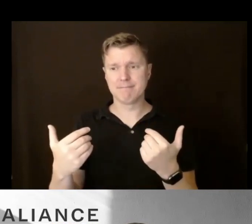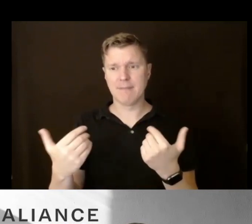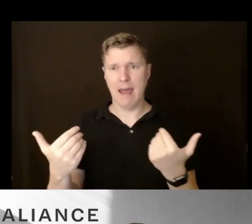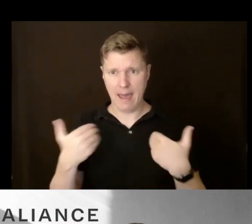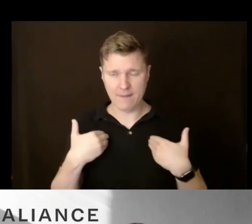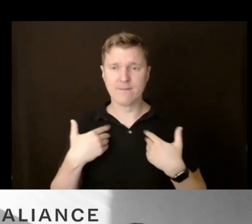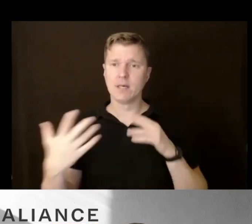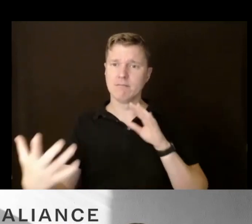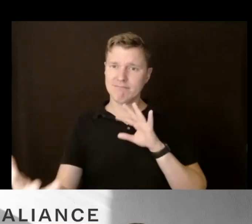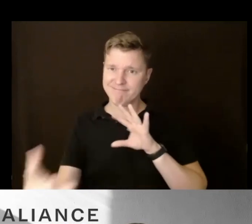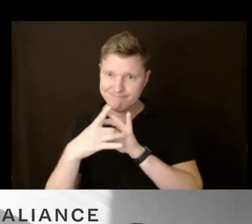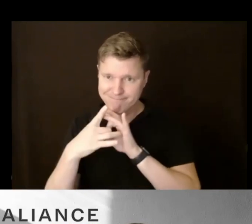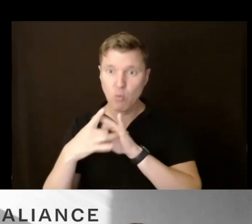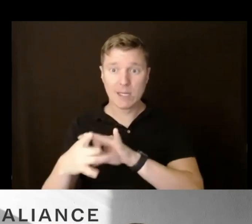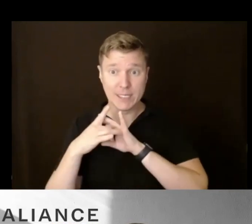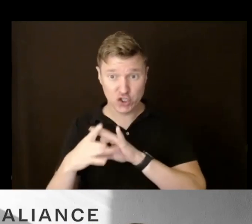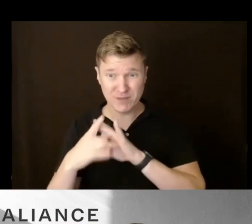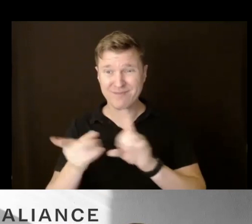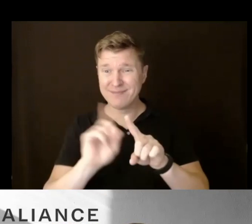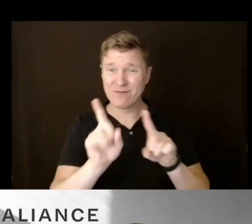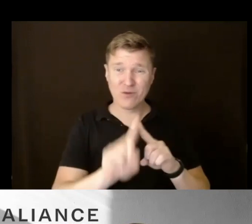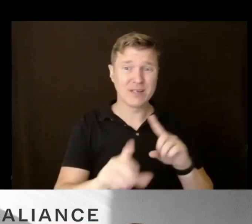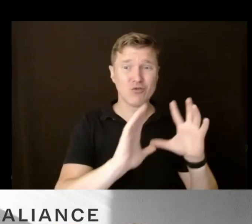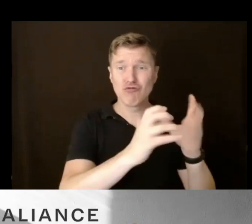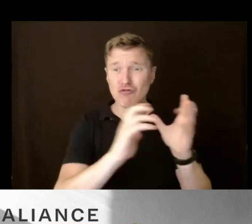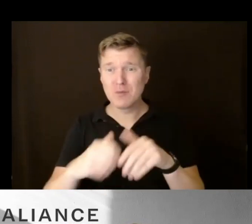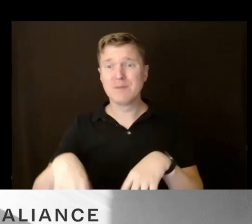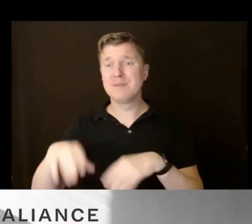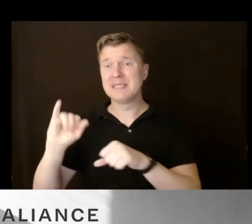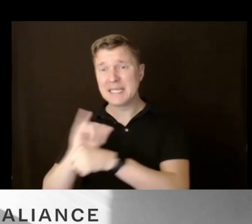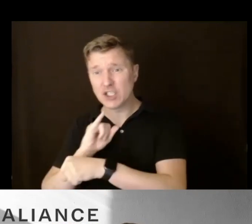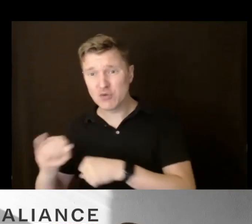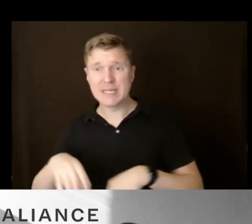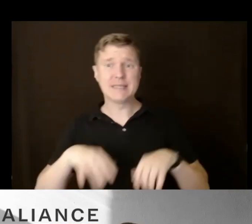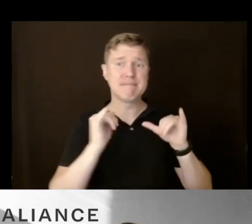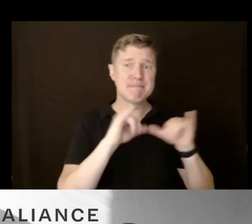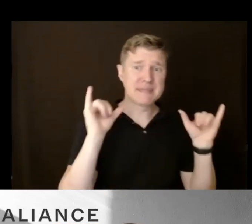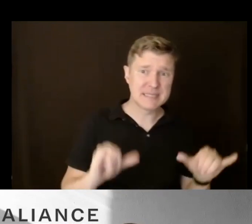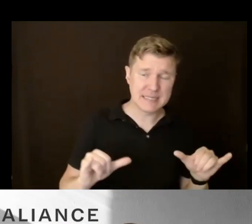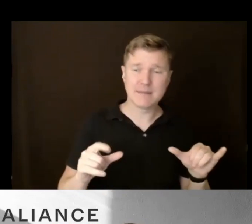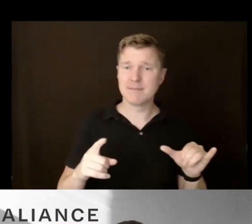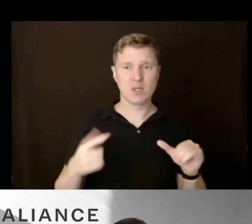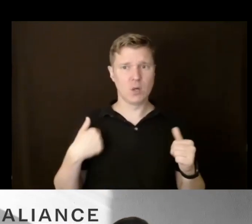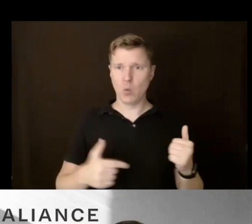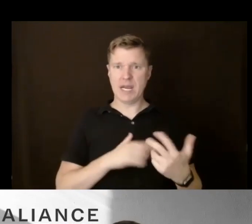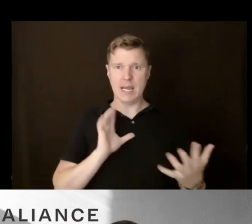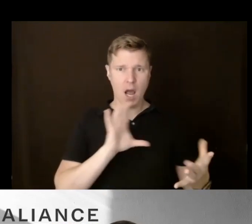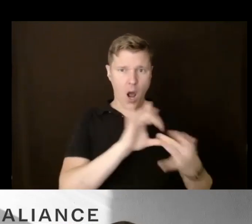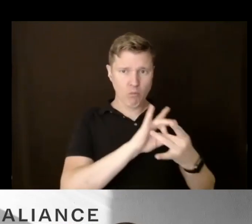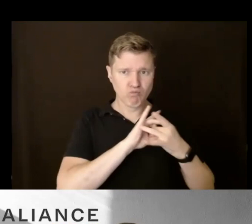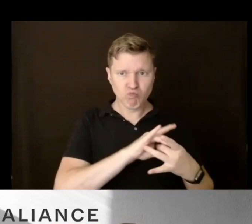different across different sectors, industries, and systems. I'm sorry. I got a little